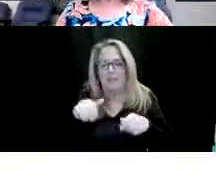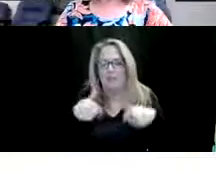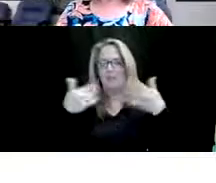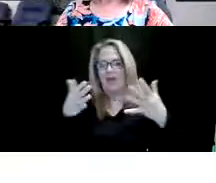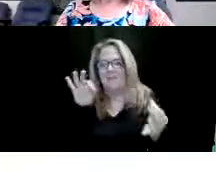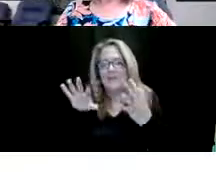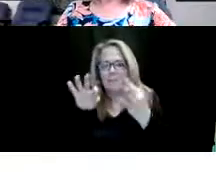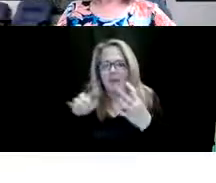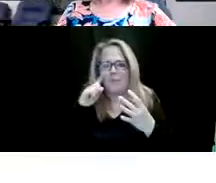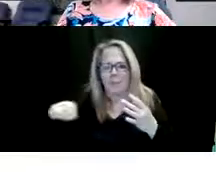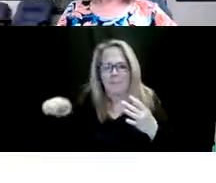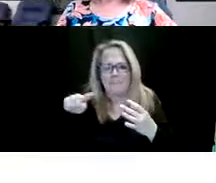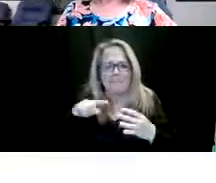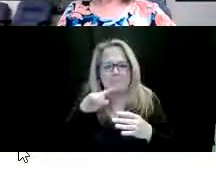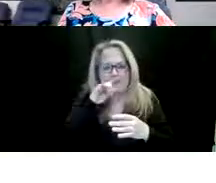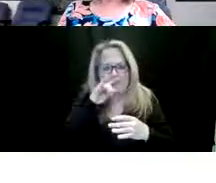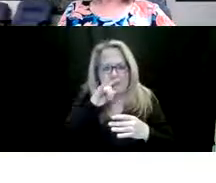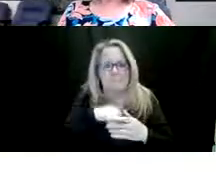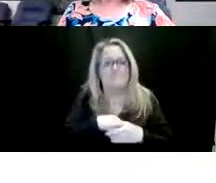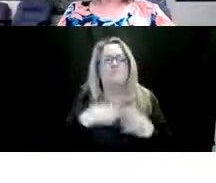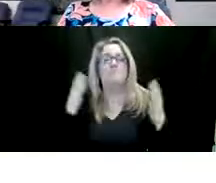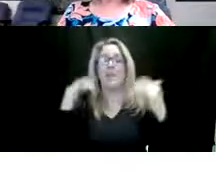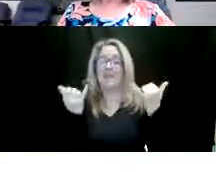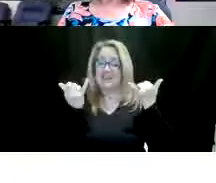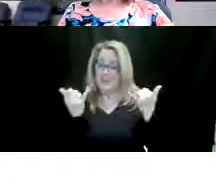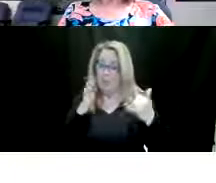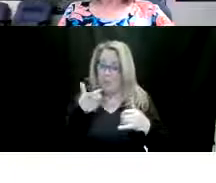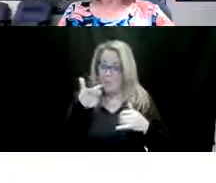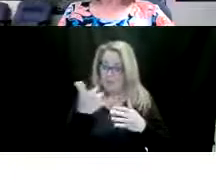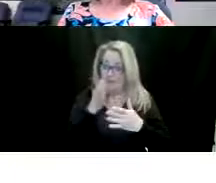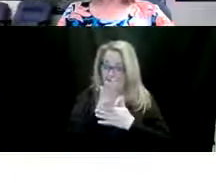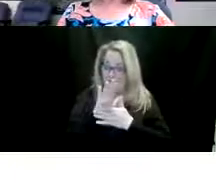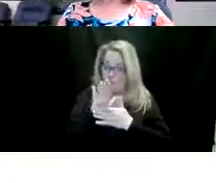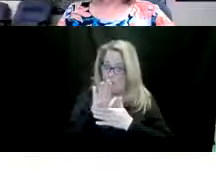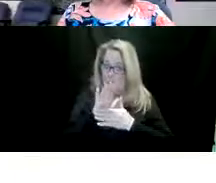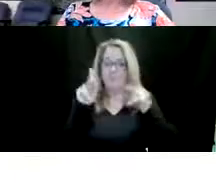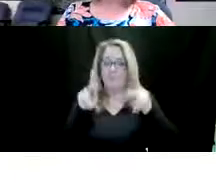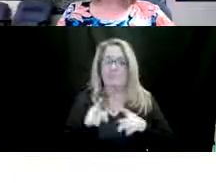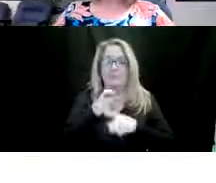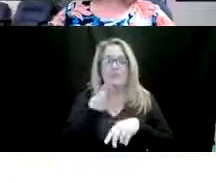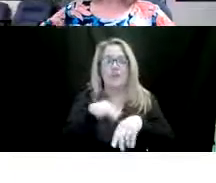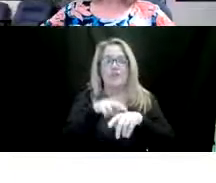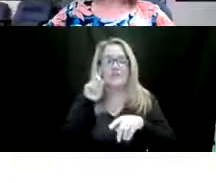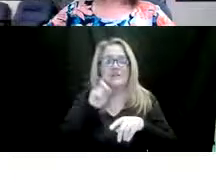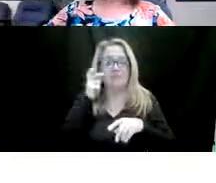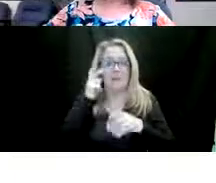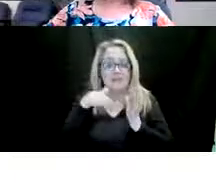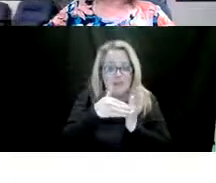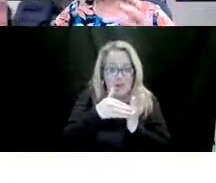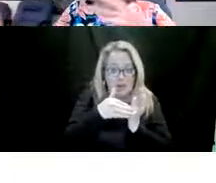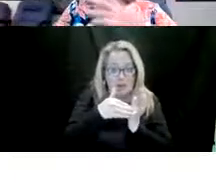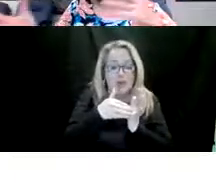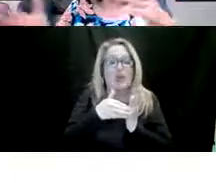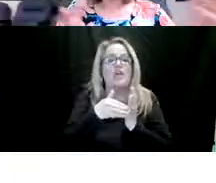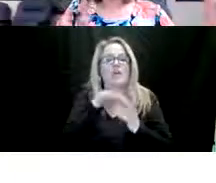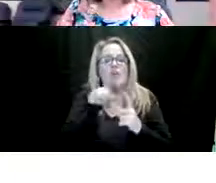look now at a video in which a person from the National Deafblind Center talks about